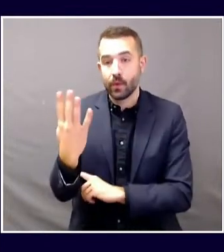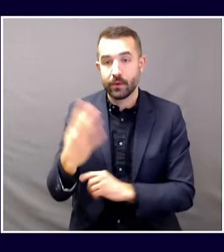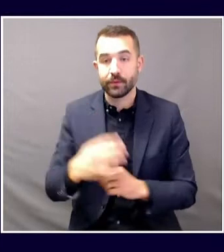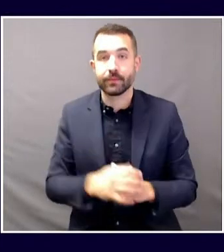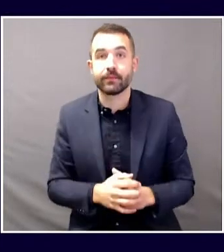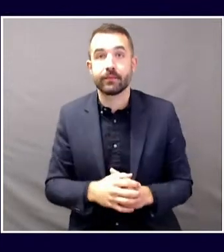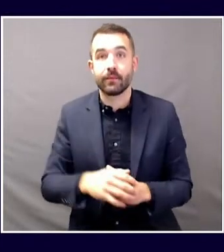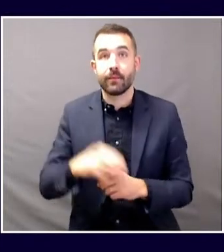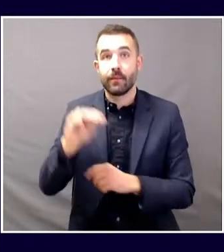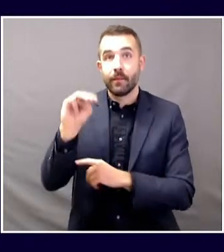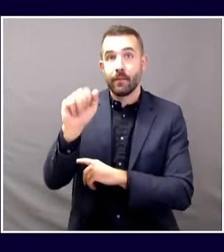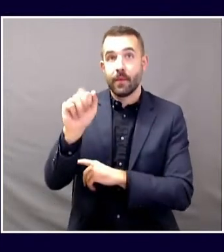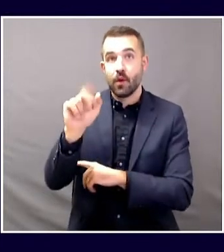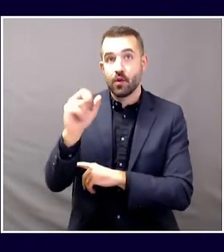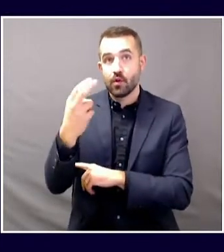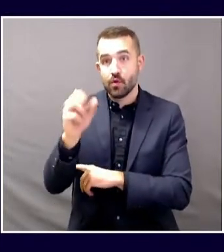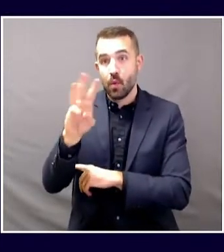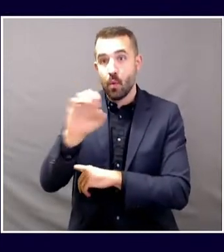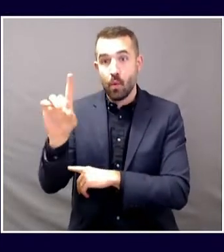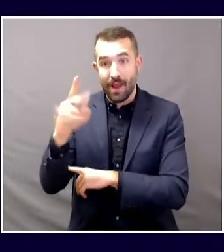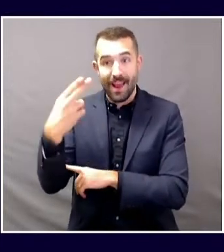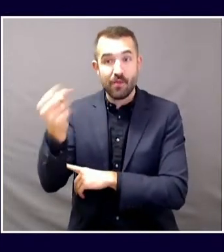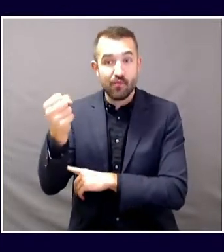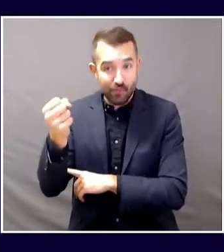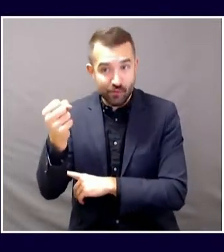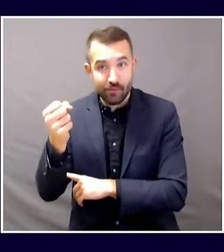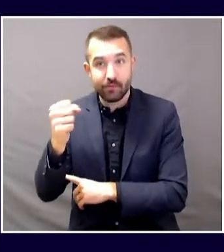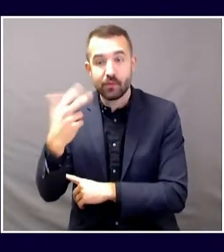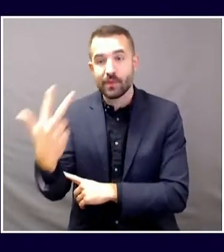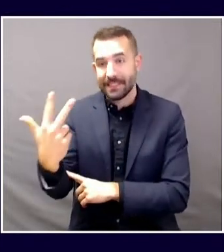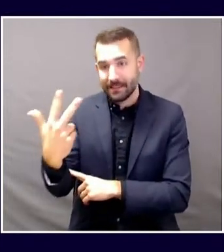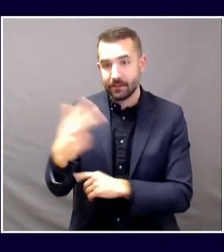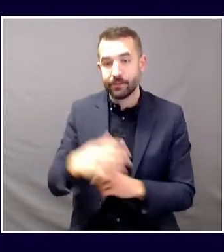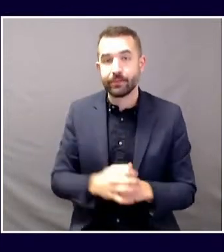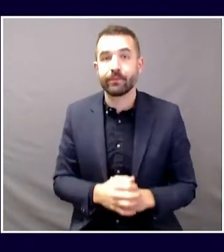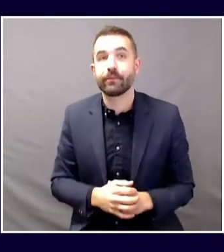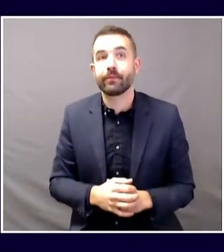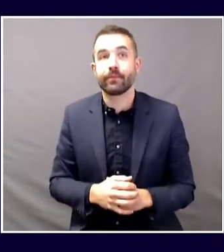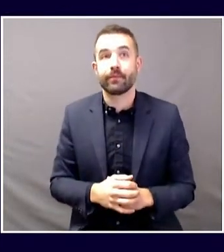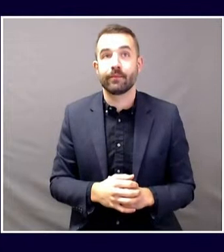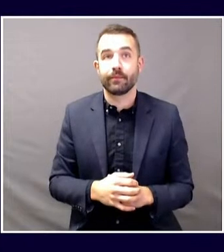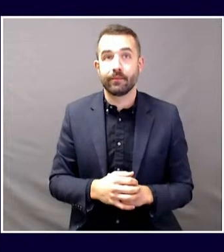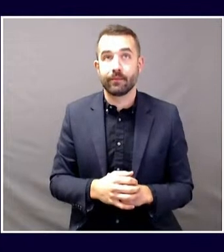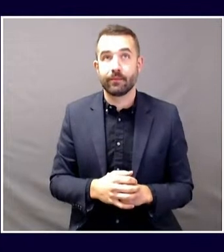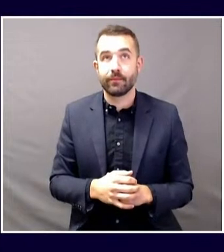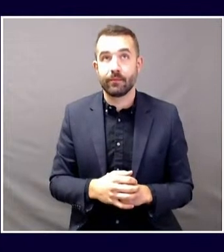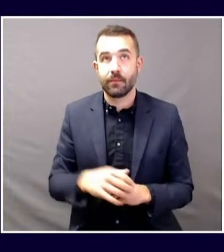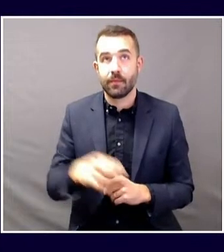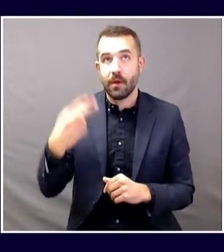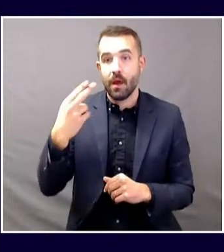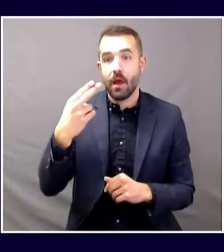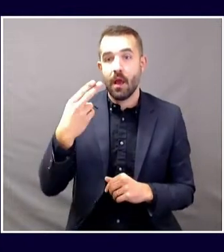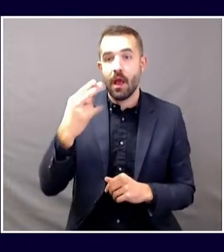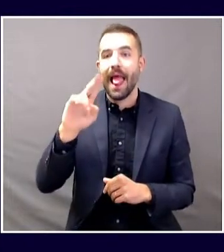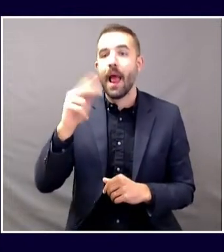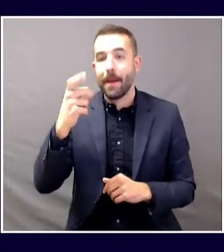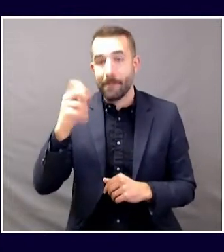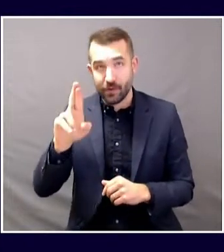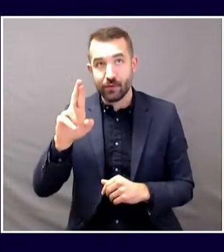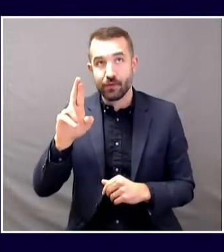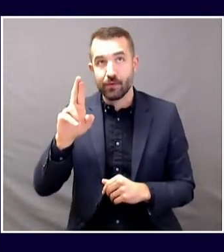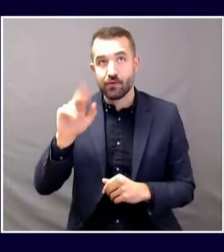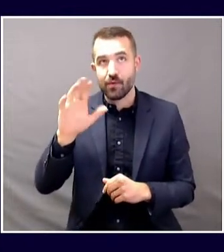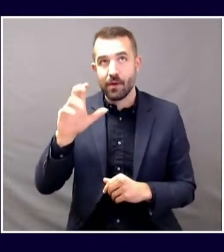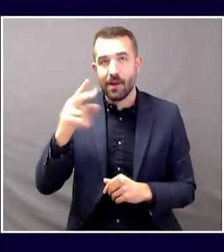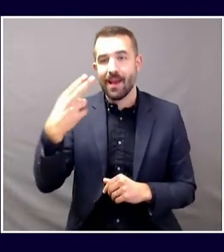School in South Berwick with 3. Upper Kennebec High School in Bingham with 8 cases. The